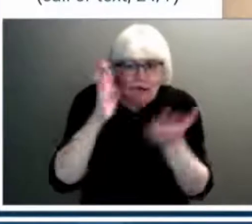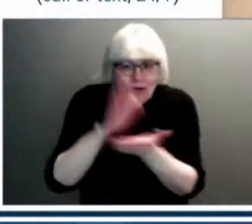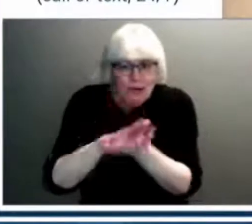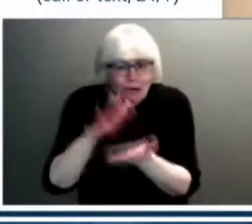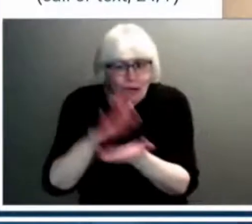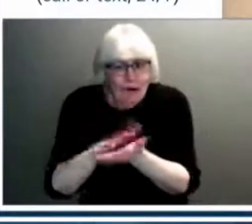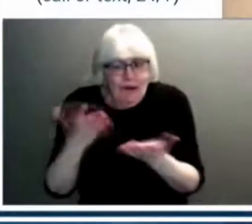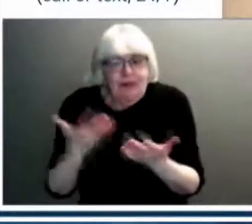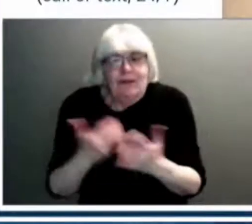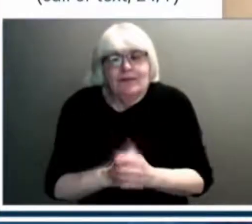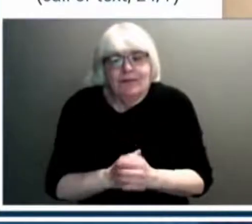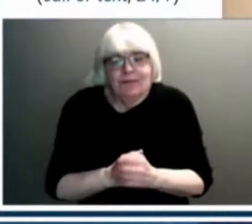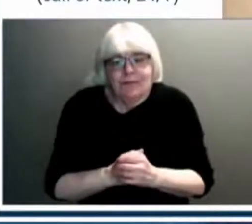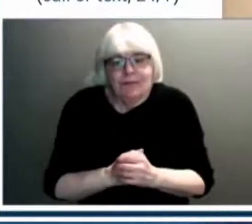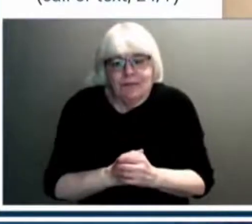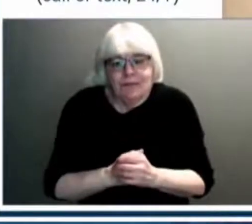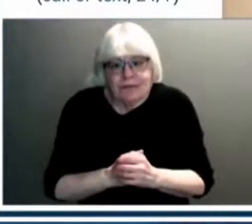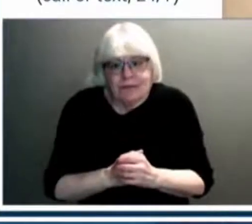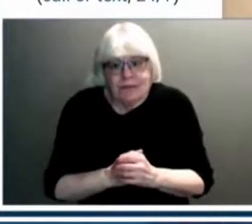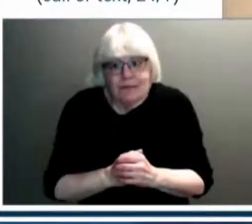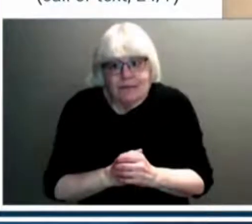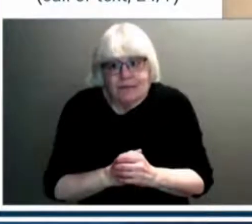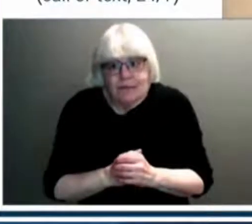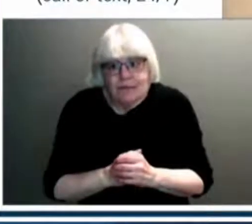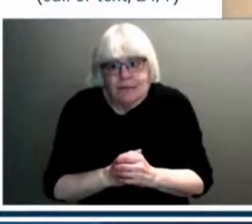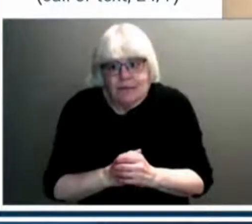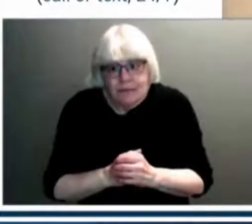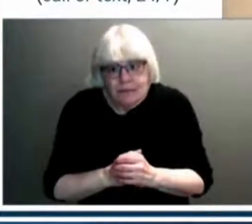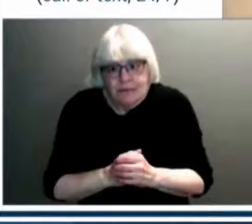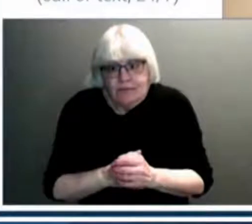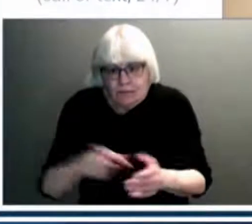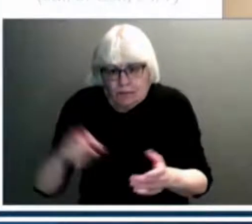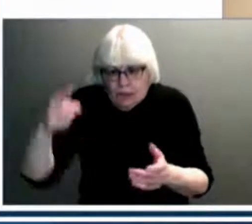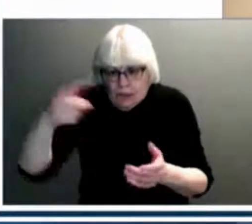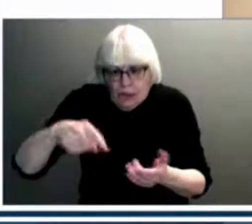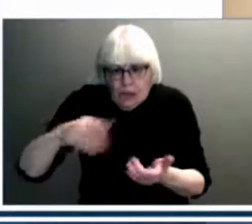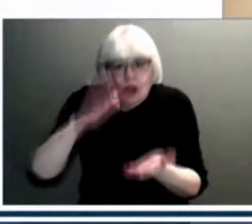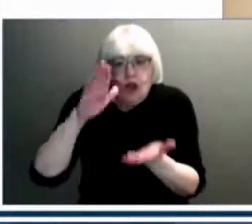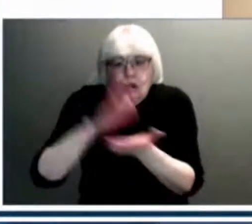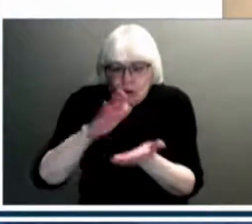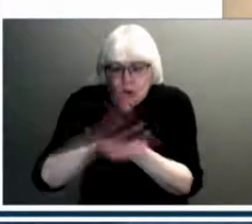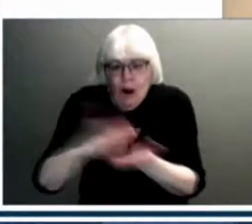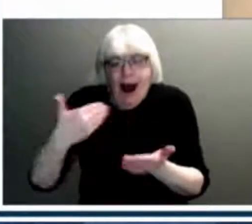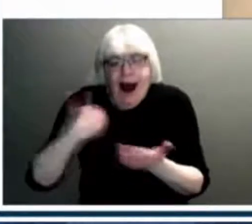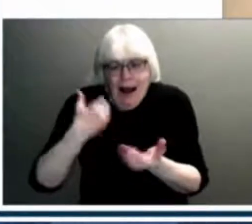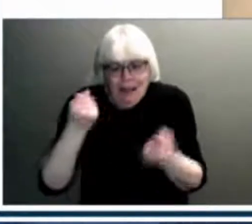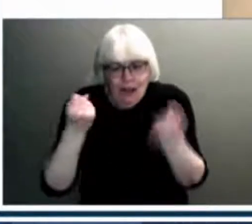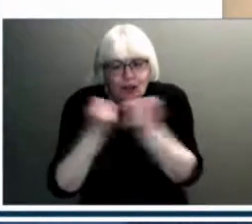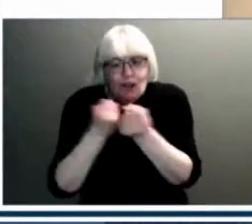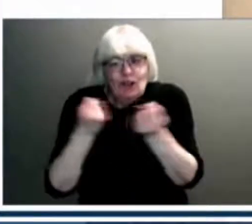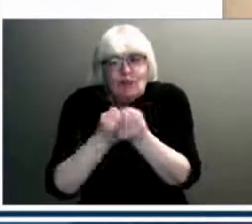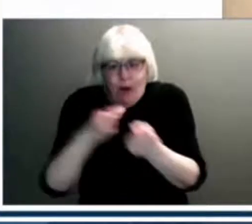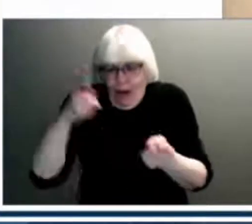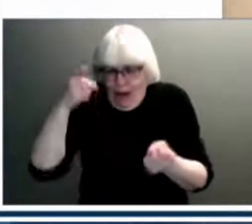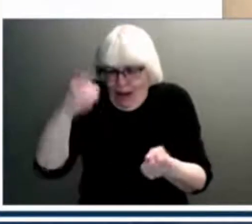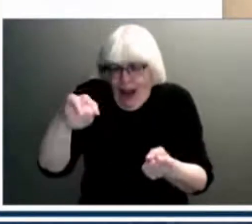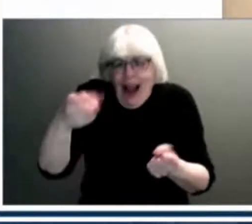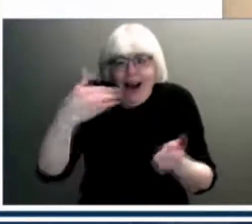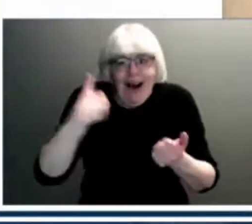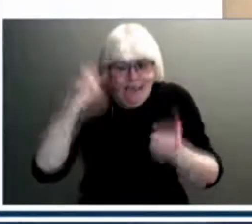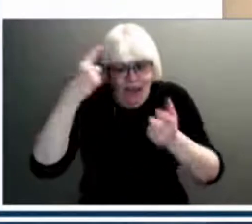ongoing supports in school in general for children and youth with mental health issues, and for some